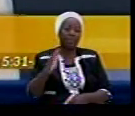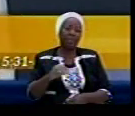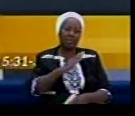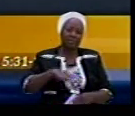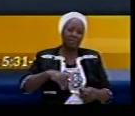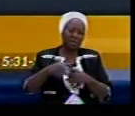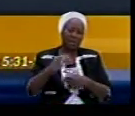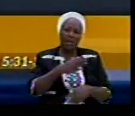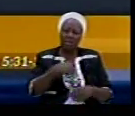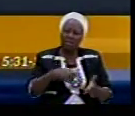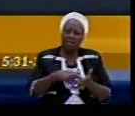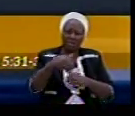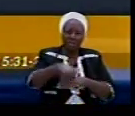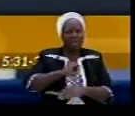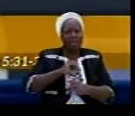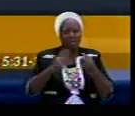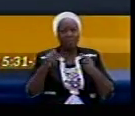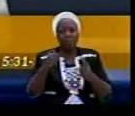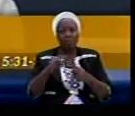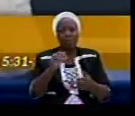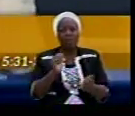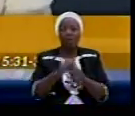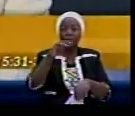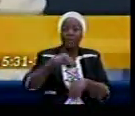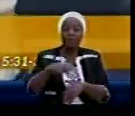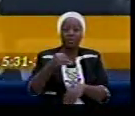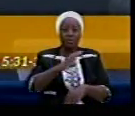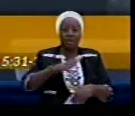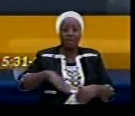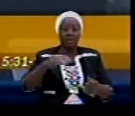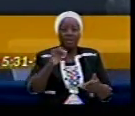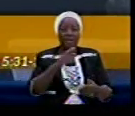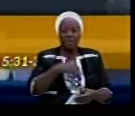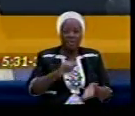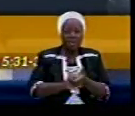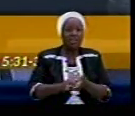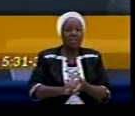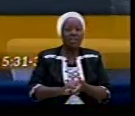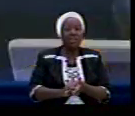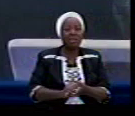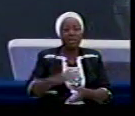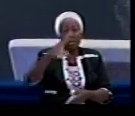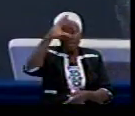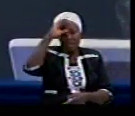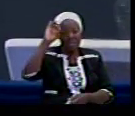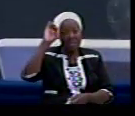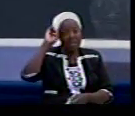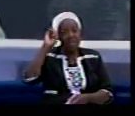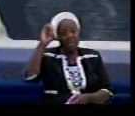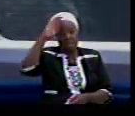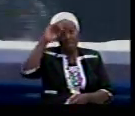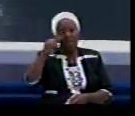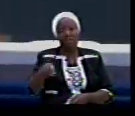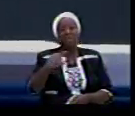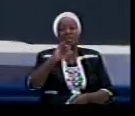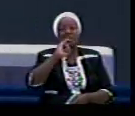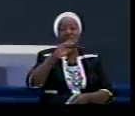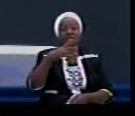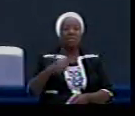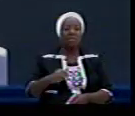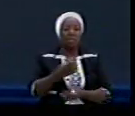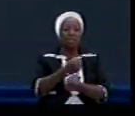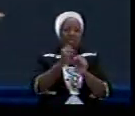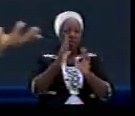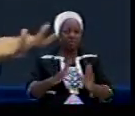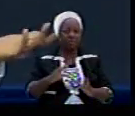he is Savior. I bring the message of Christ, that he is the one that died for